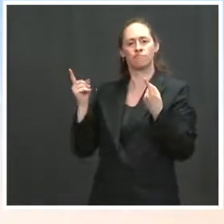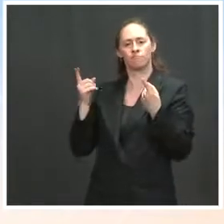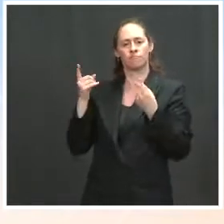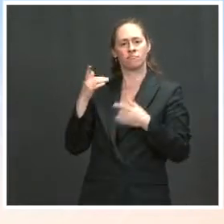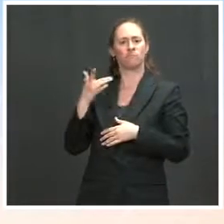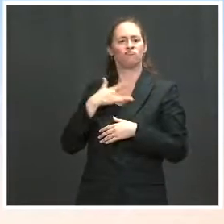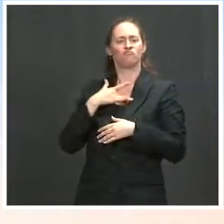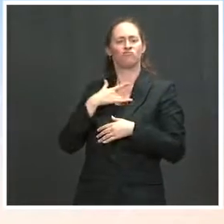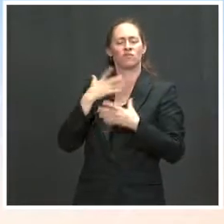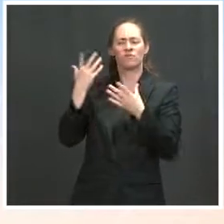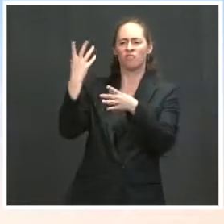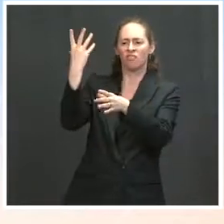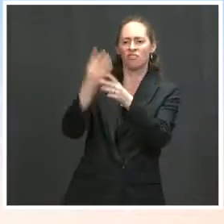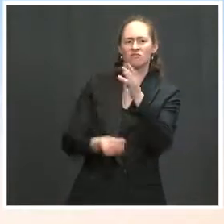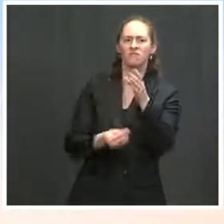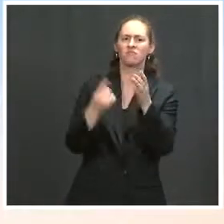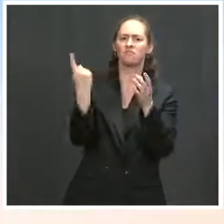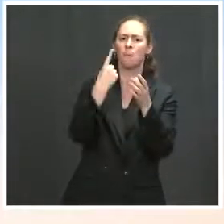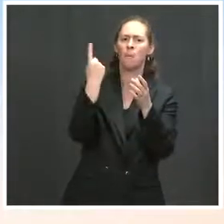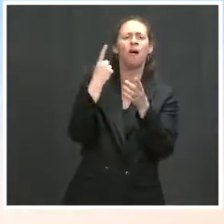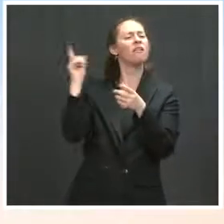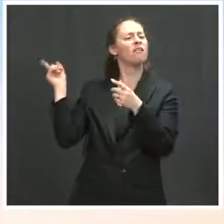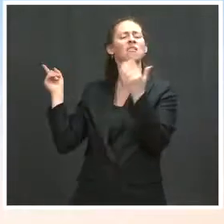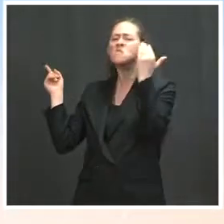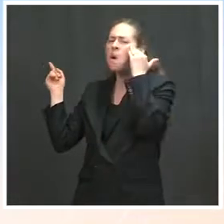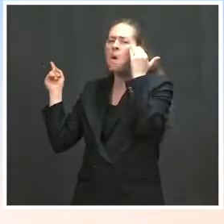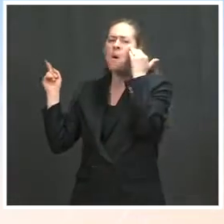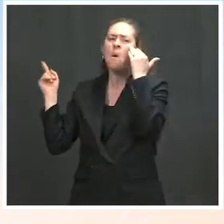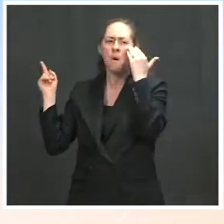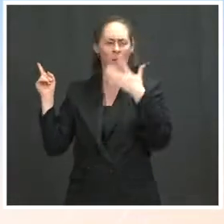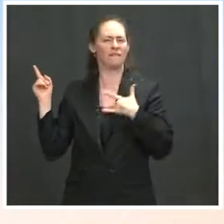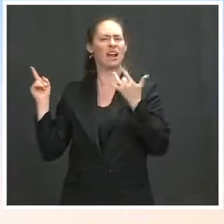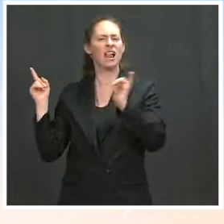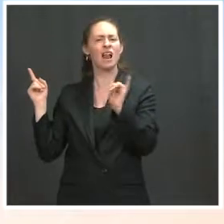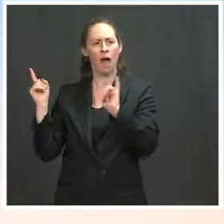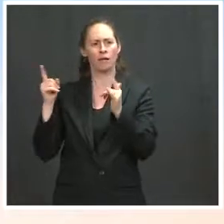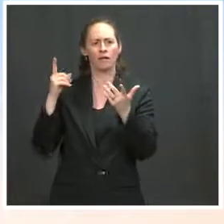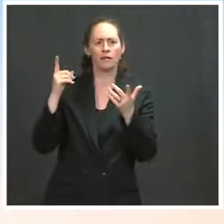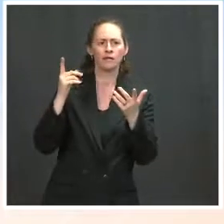on a very personal level, not just as president and a grieving